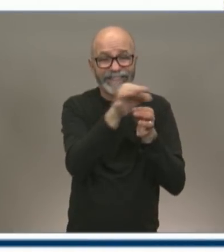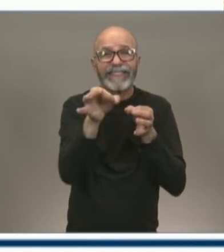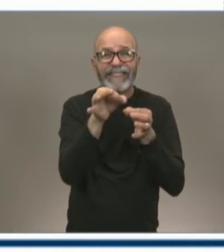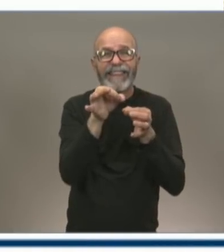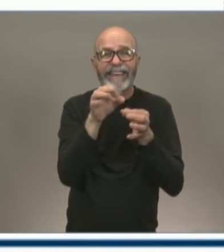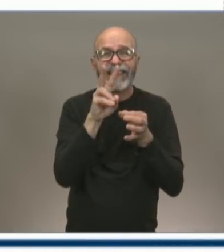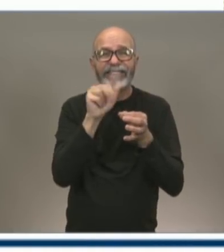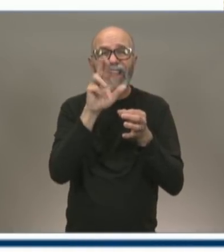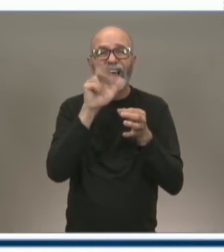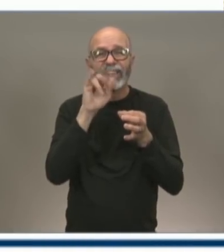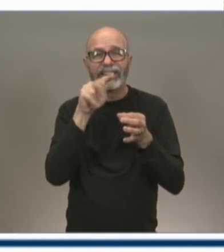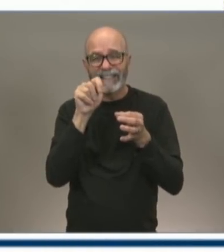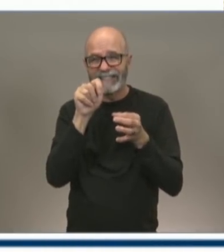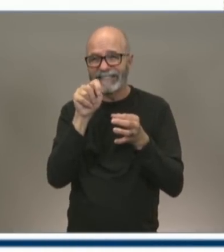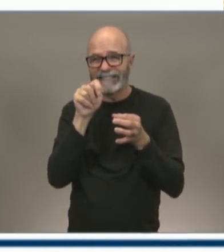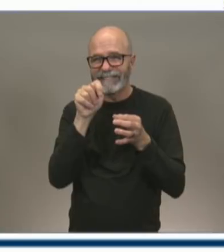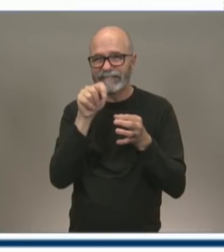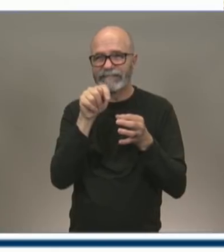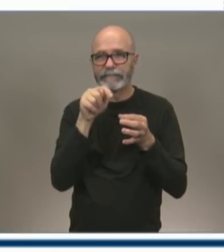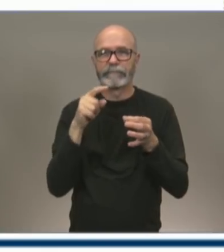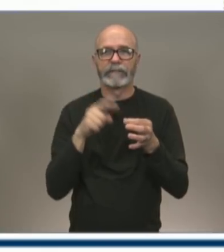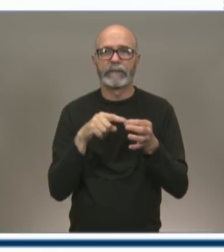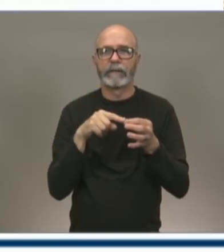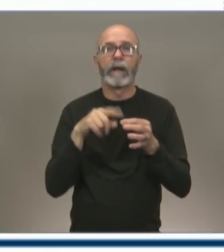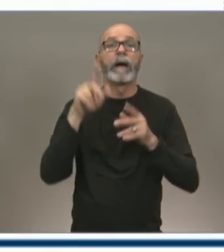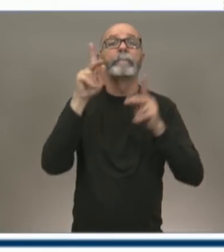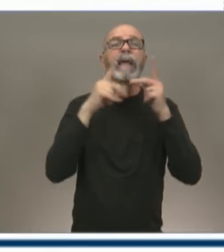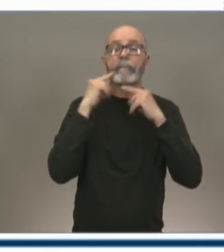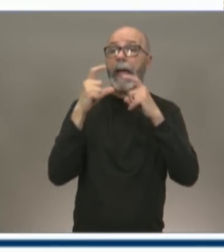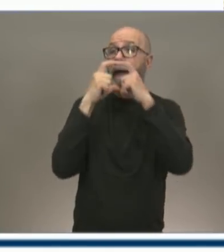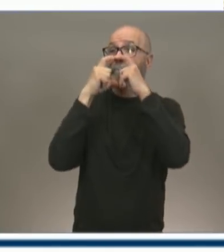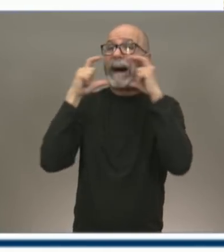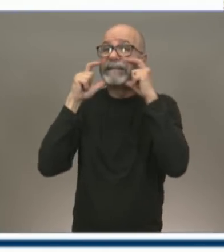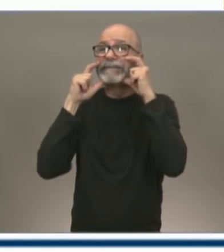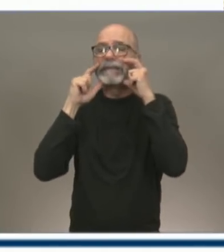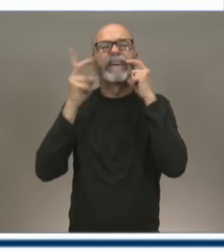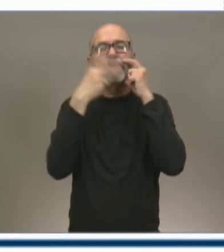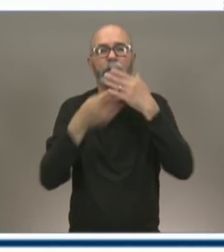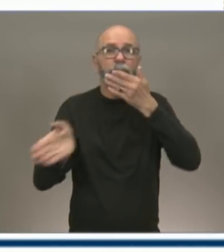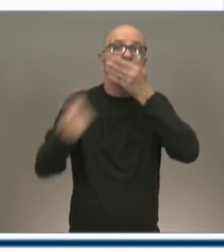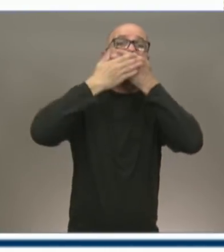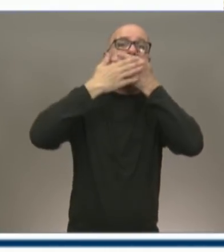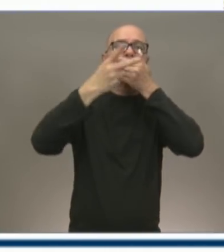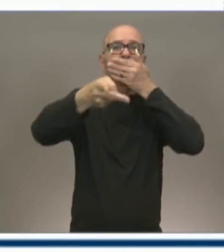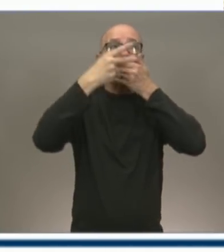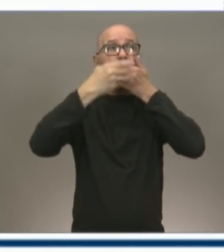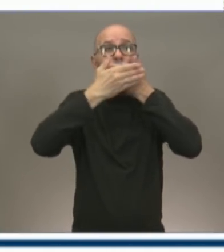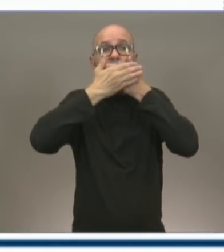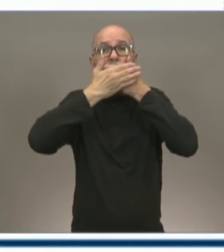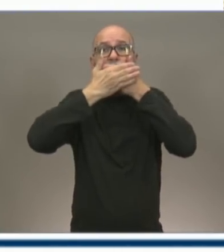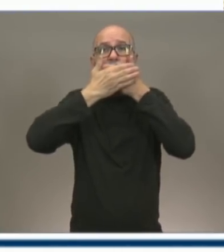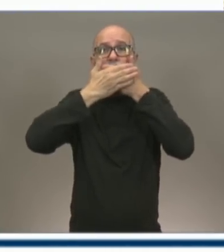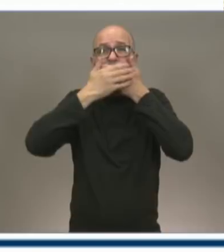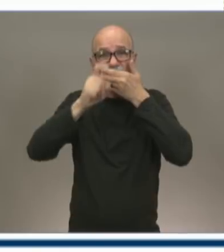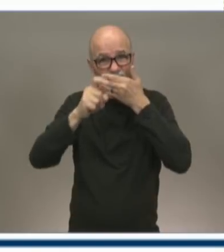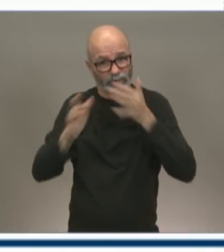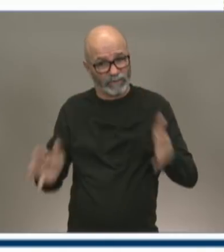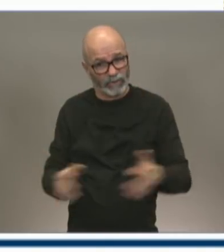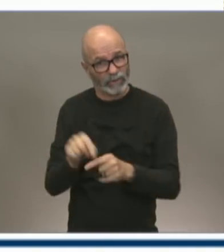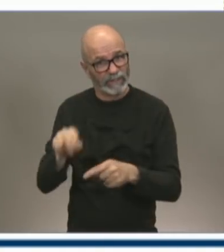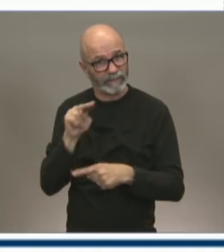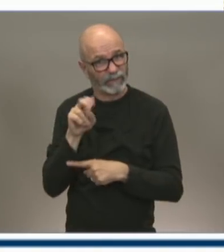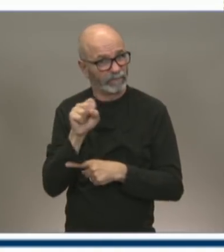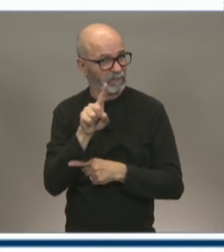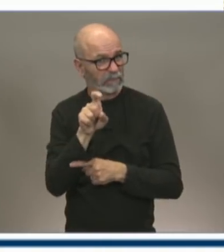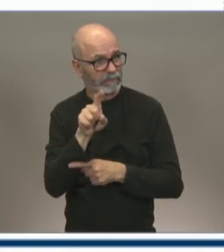that people wear better masks or double up on masks. Is that something you think Nova Scotians should be doing as well as a precaution? So I think,